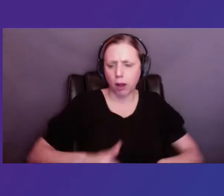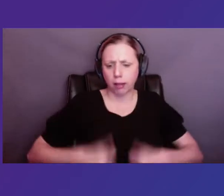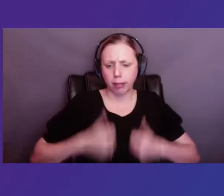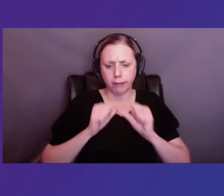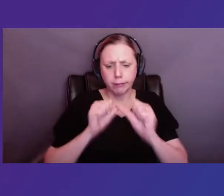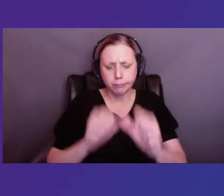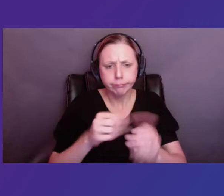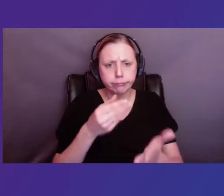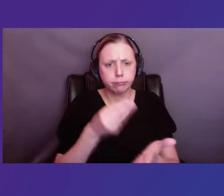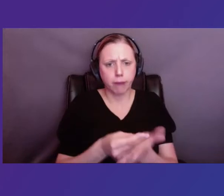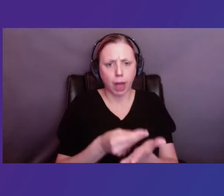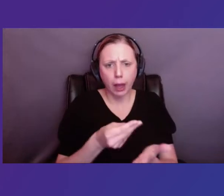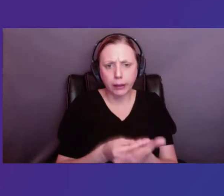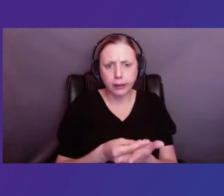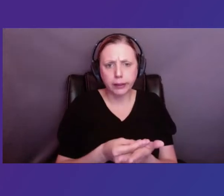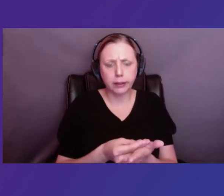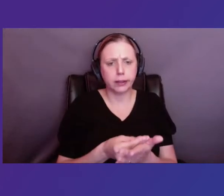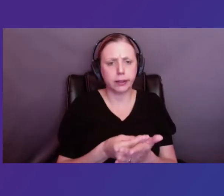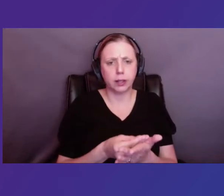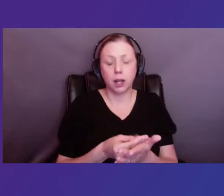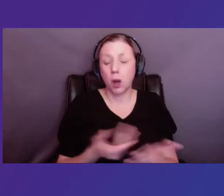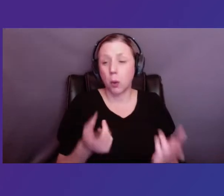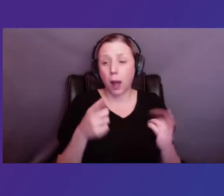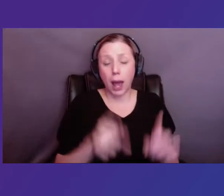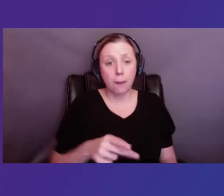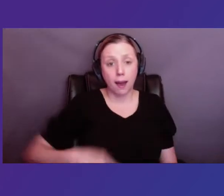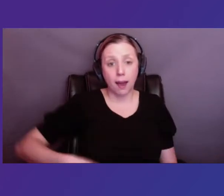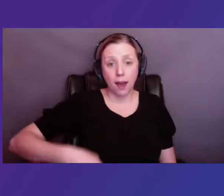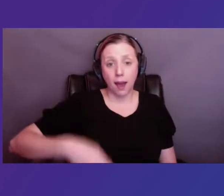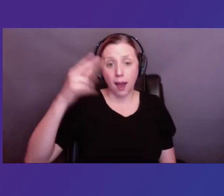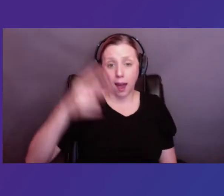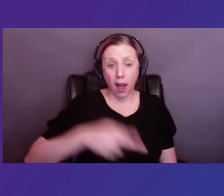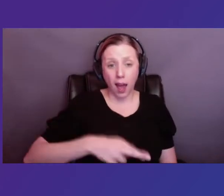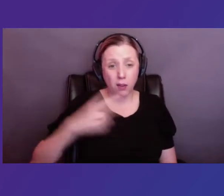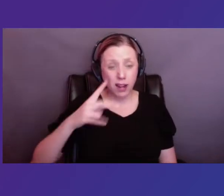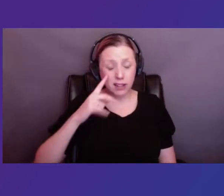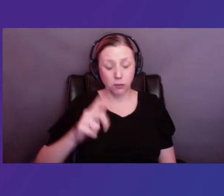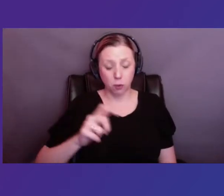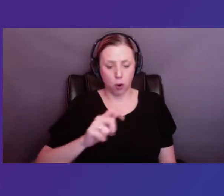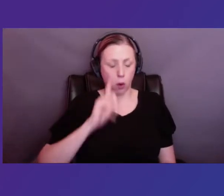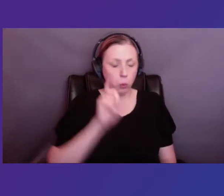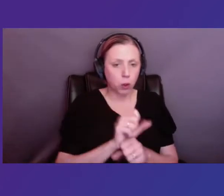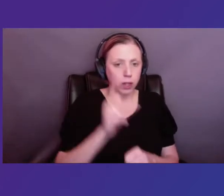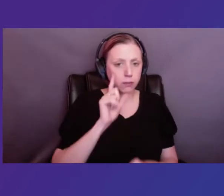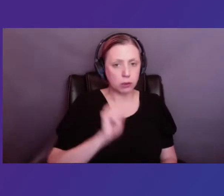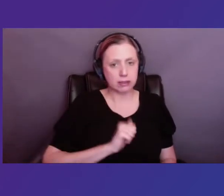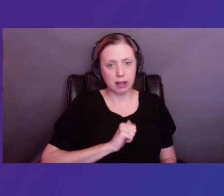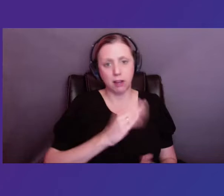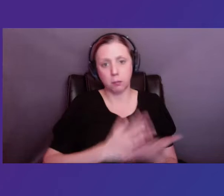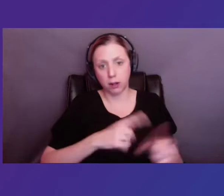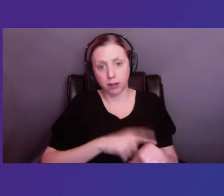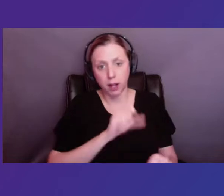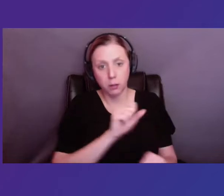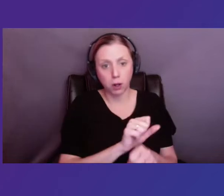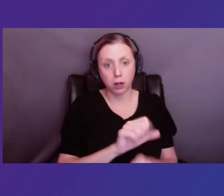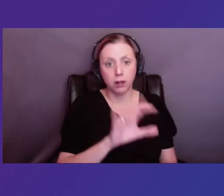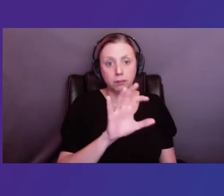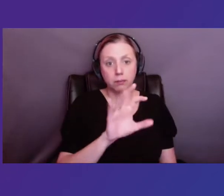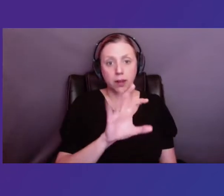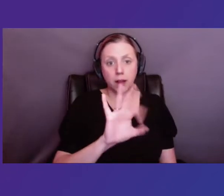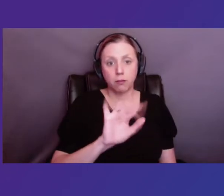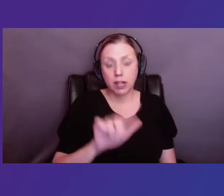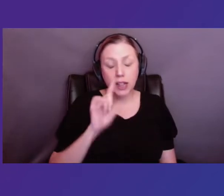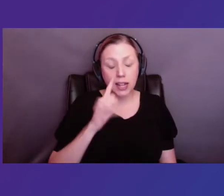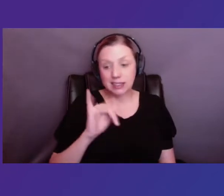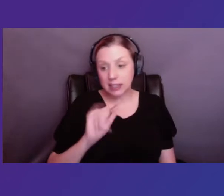labor. They experience really high rates of self-employment, part-time employment, and freelance gig work.